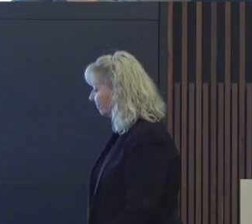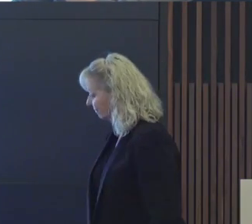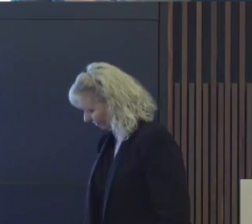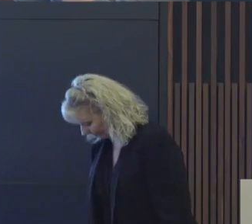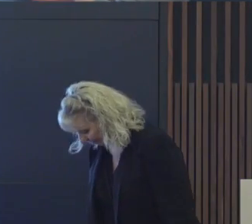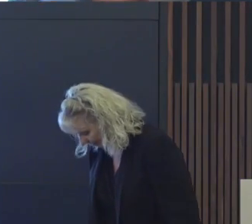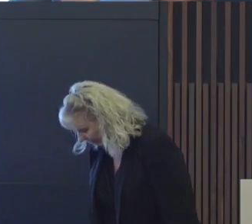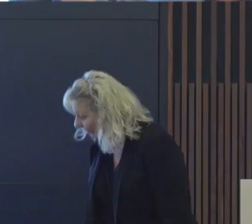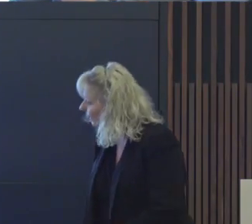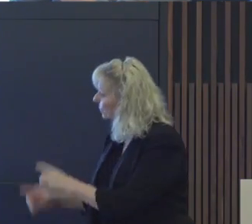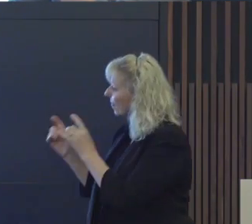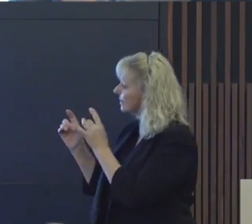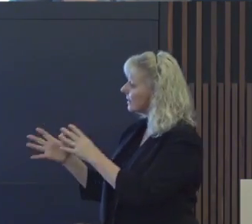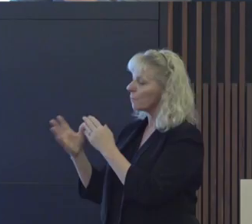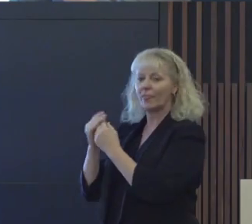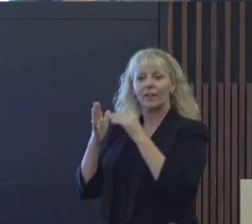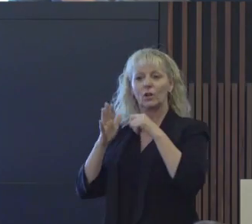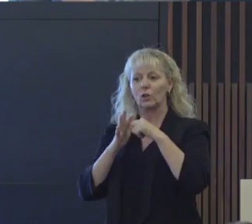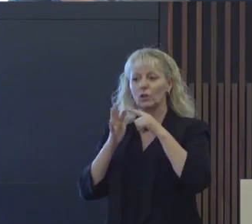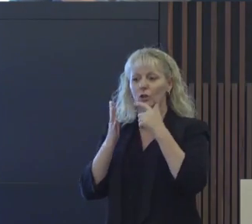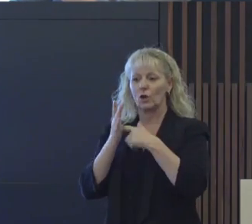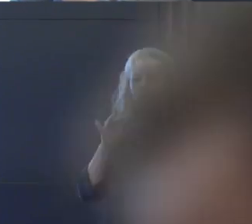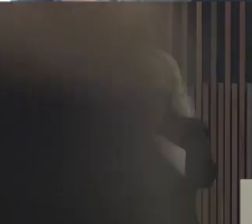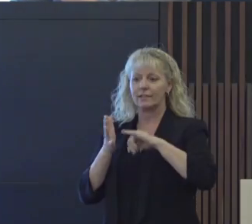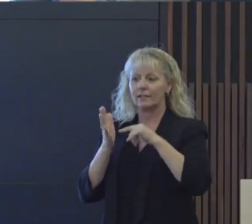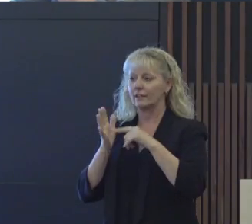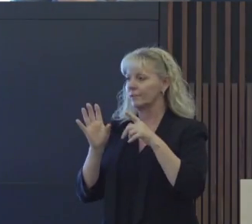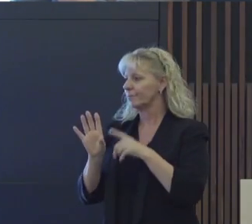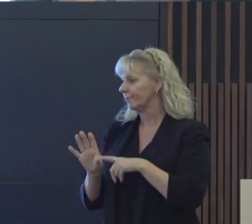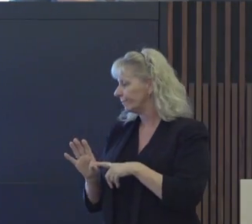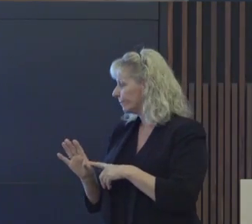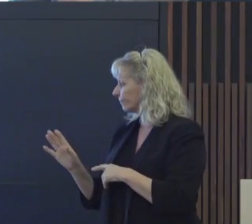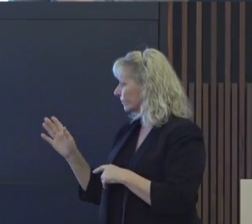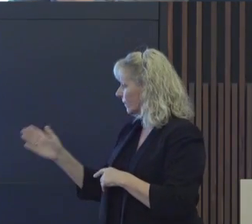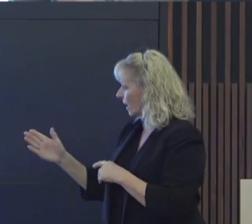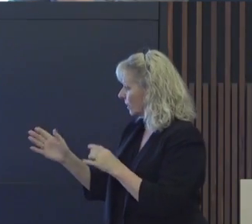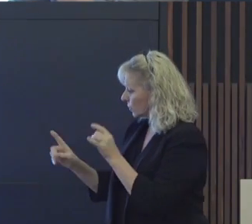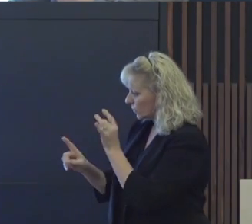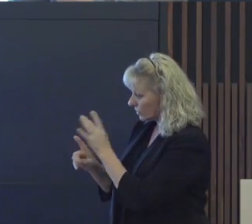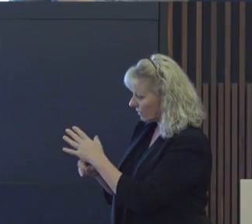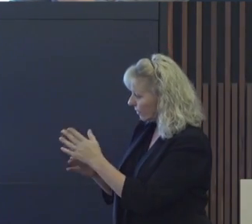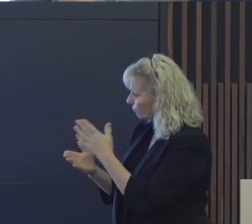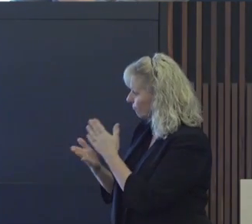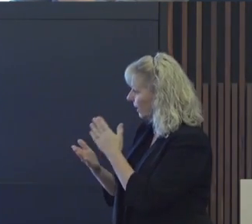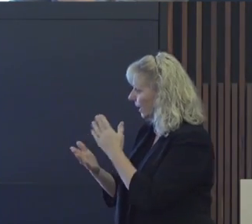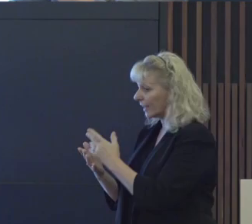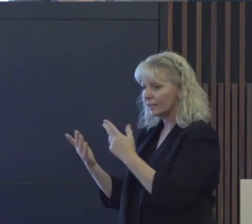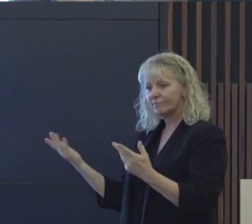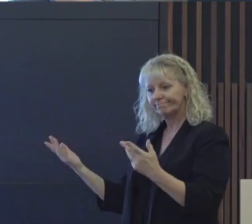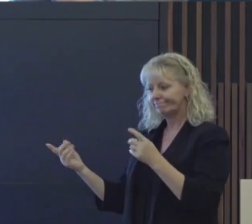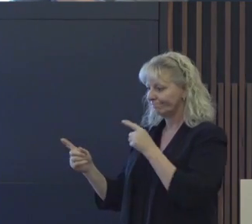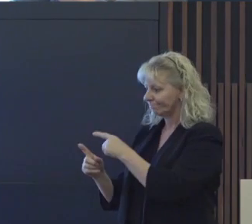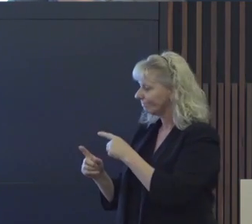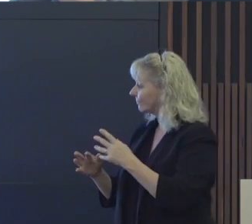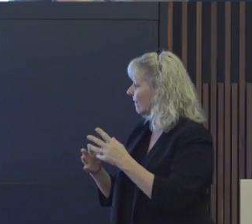I'd like to start with you, Kairsty, and because you really ran this incredible